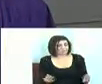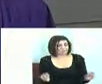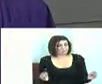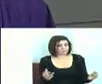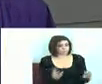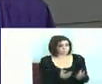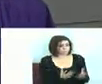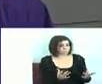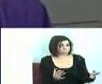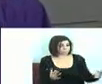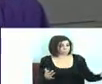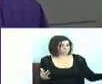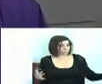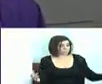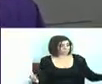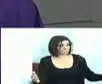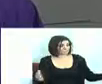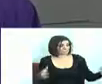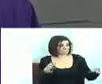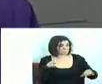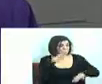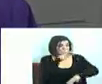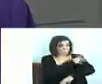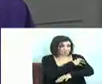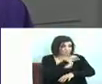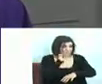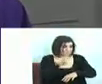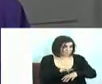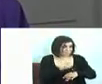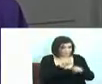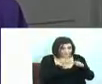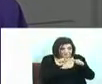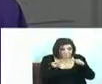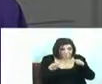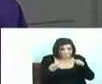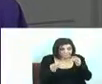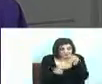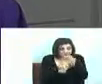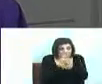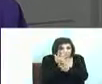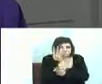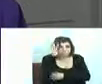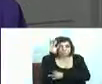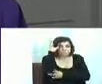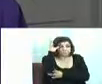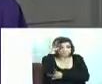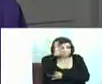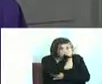The power of that mustard seed to grow and become a forest.